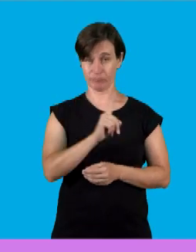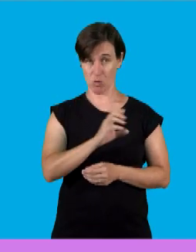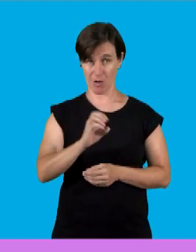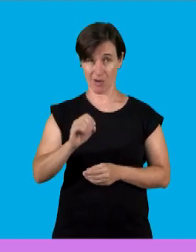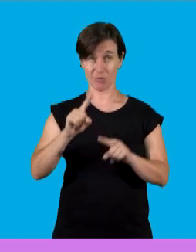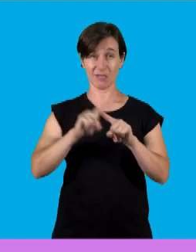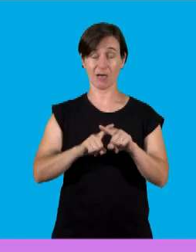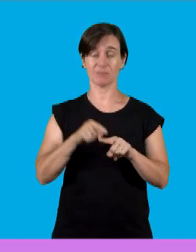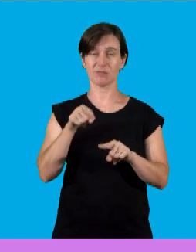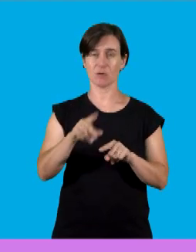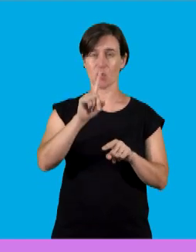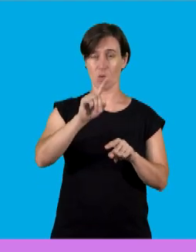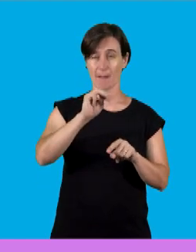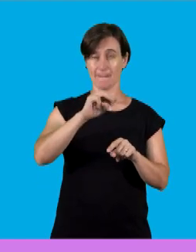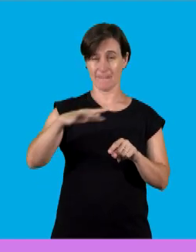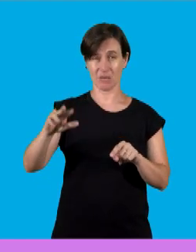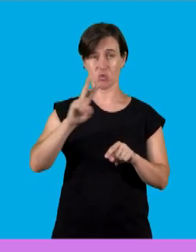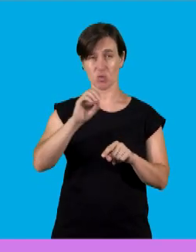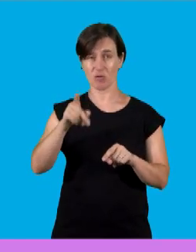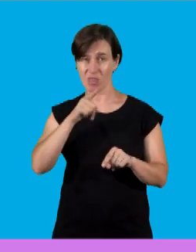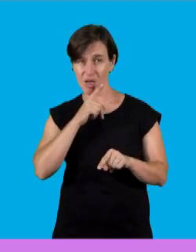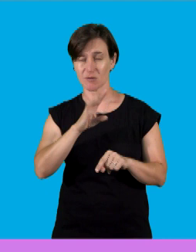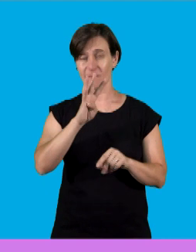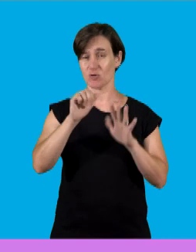let's type that in. It's